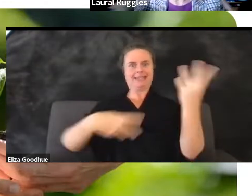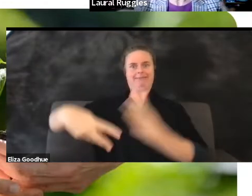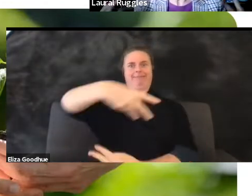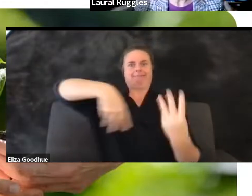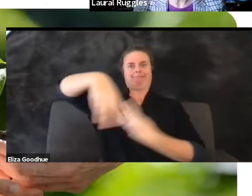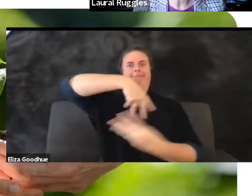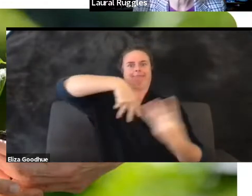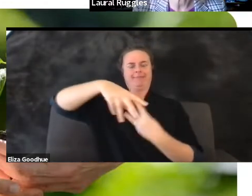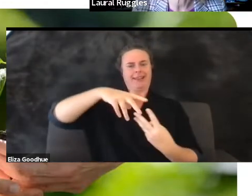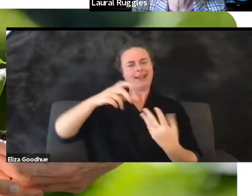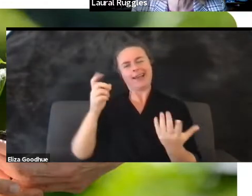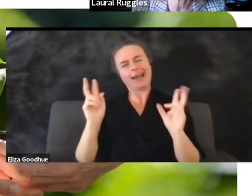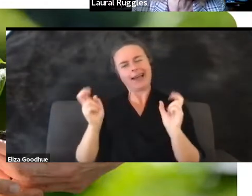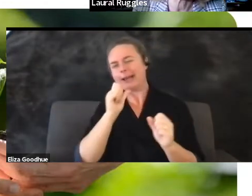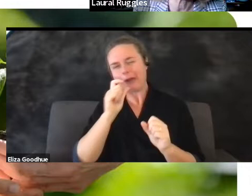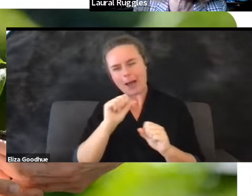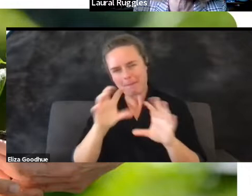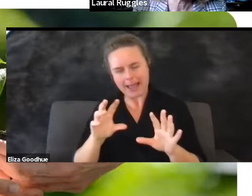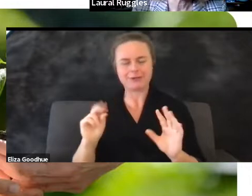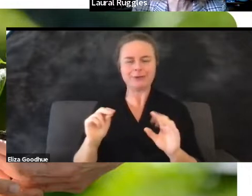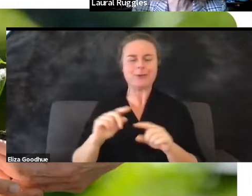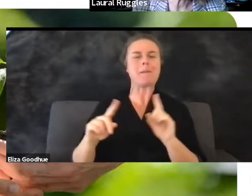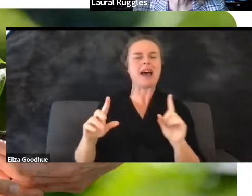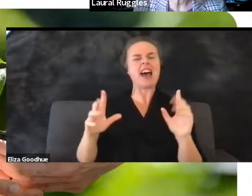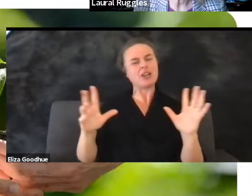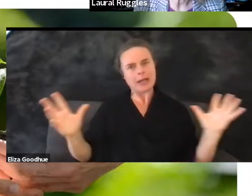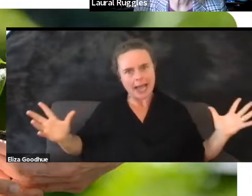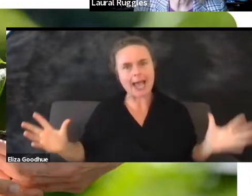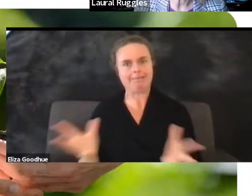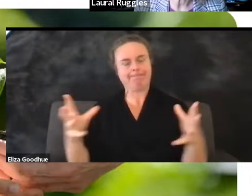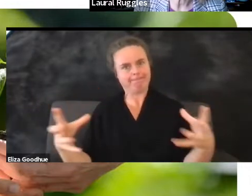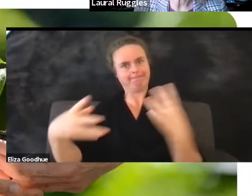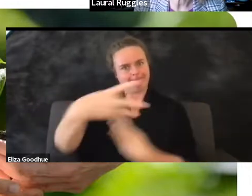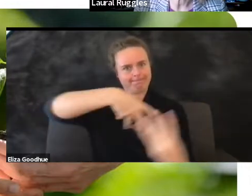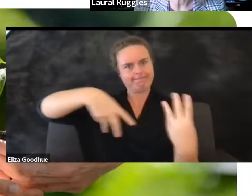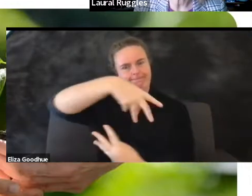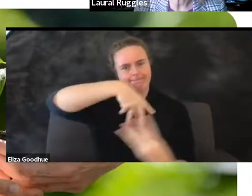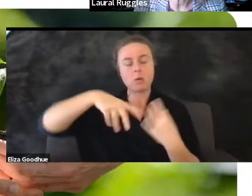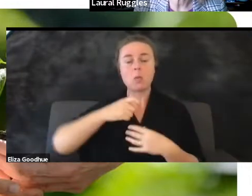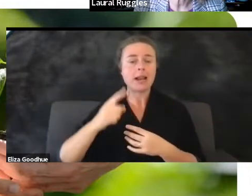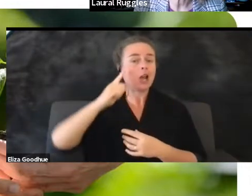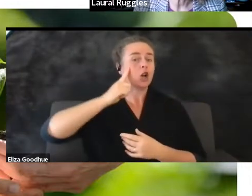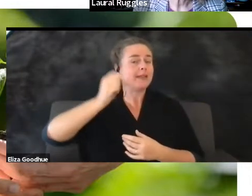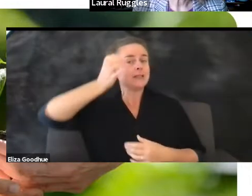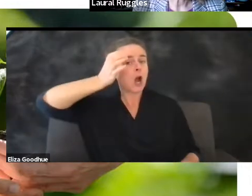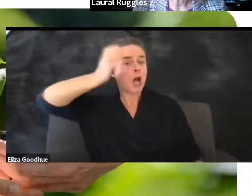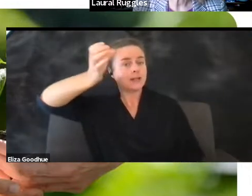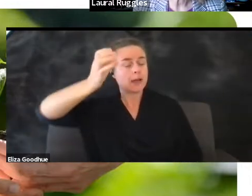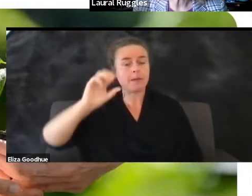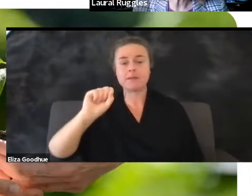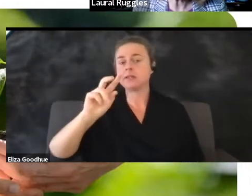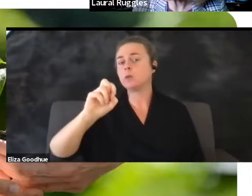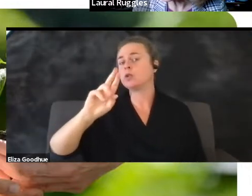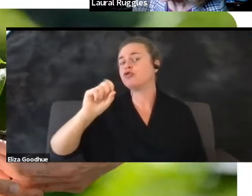a little bit of something else to help. And I was so happy when I heard about this concept of stewardship. And